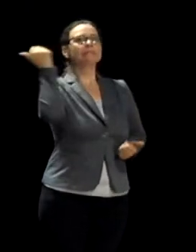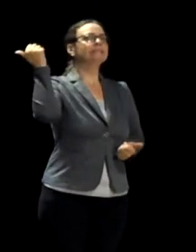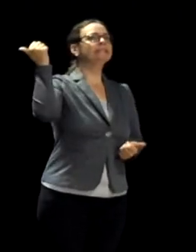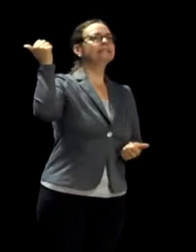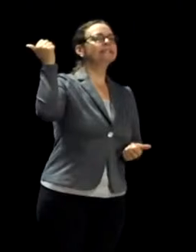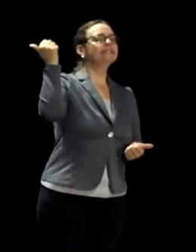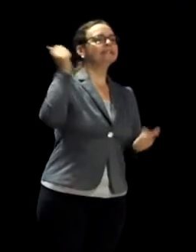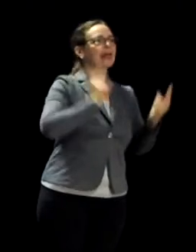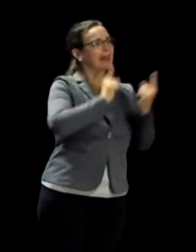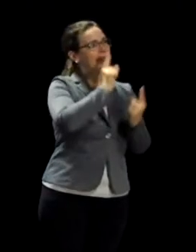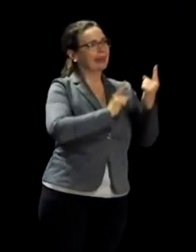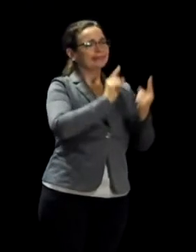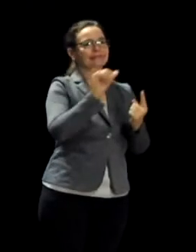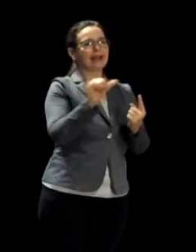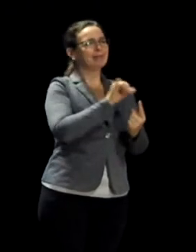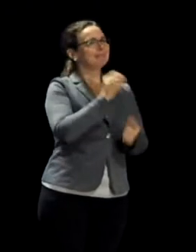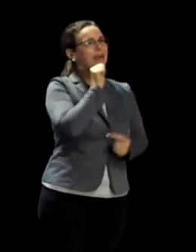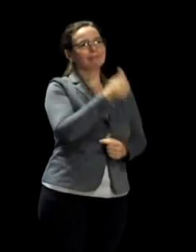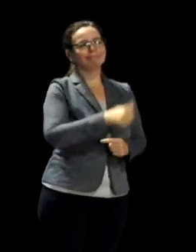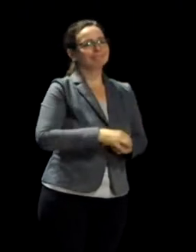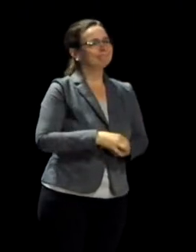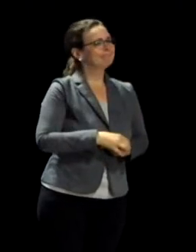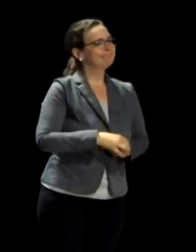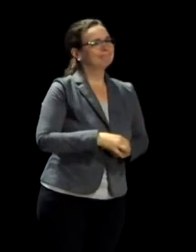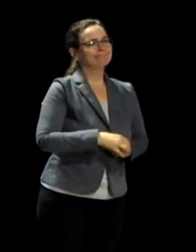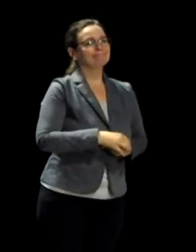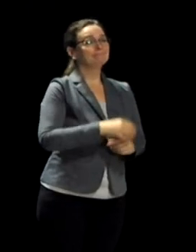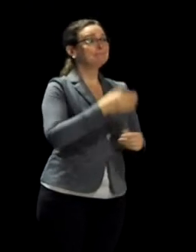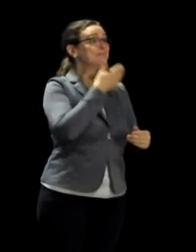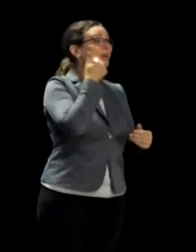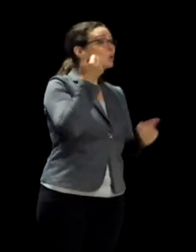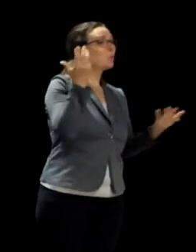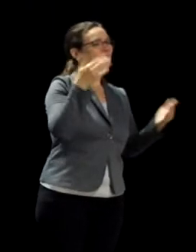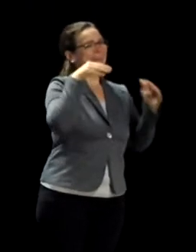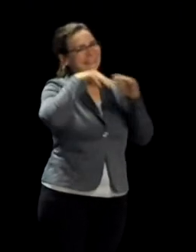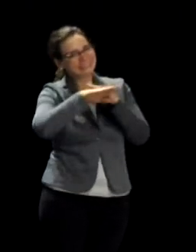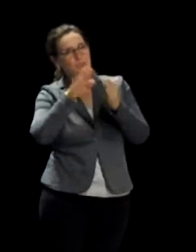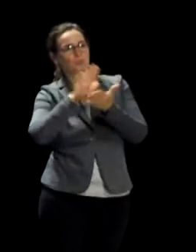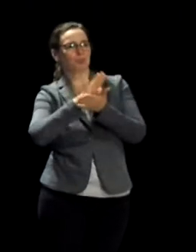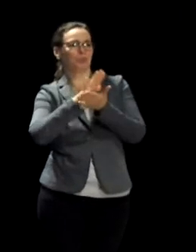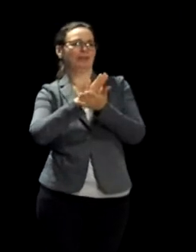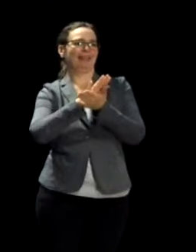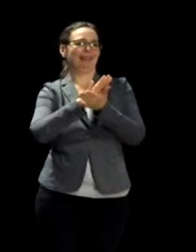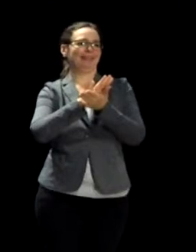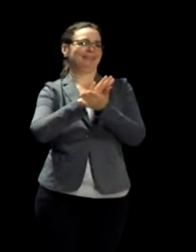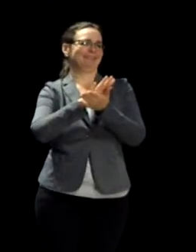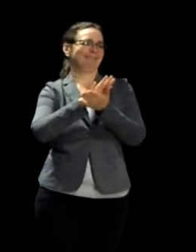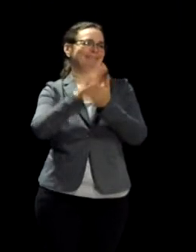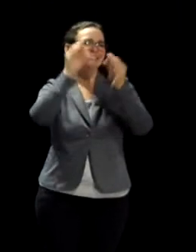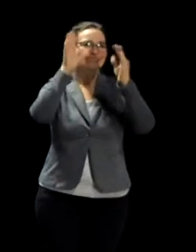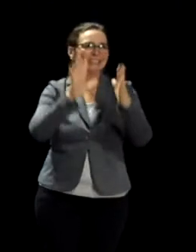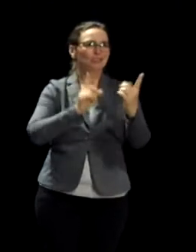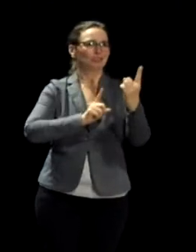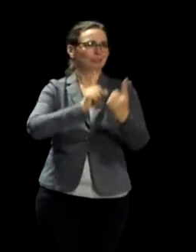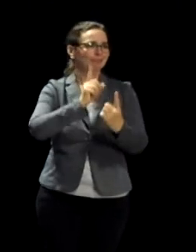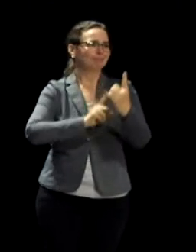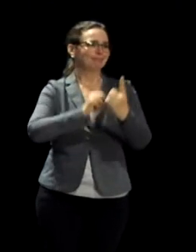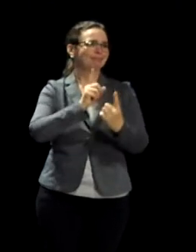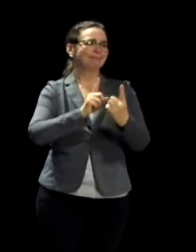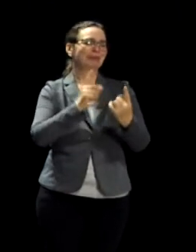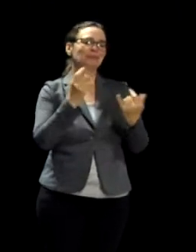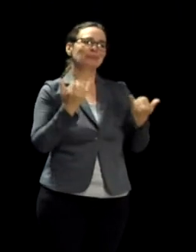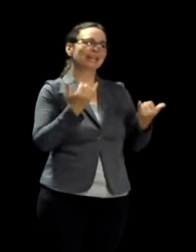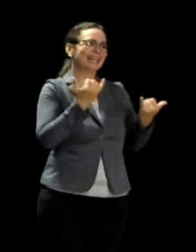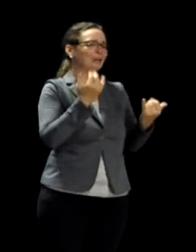plans. And we'll certainly use our infrastructure to help districts get